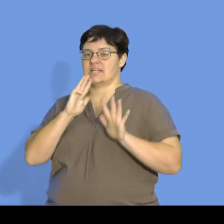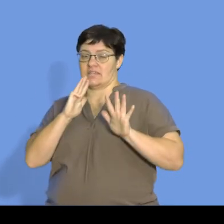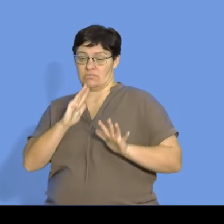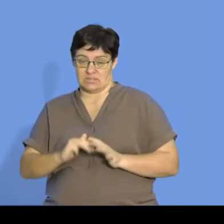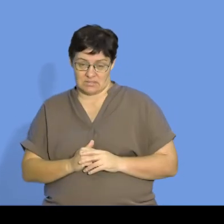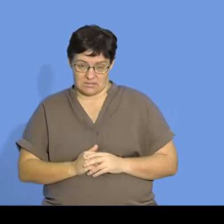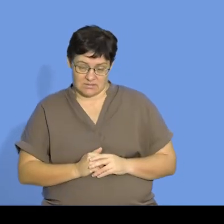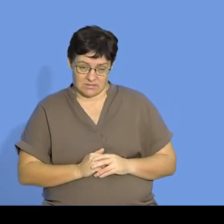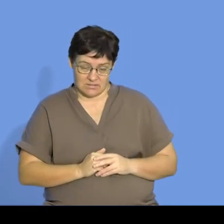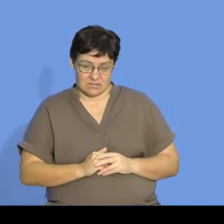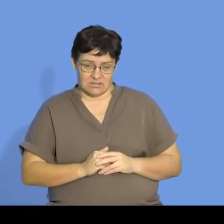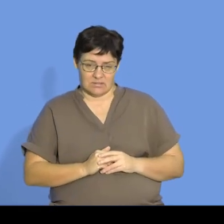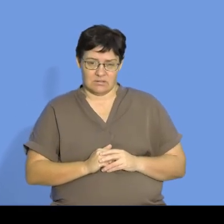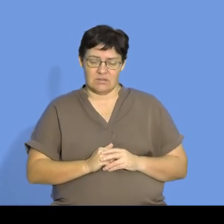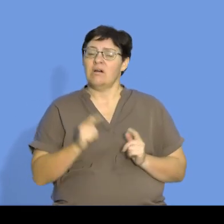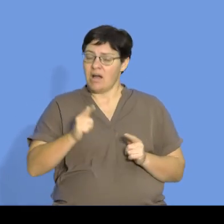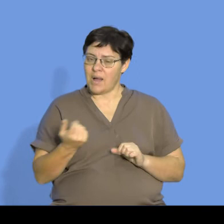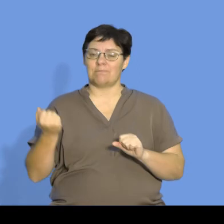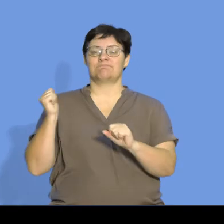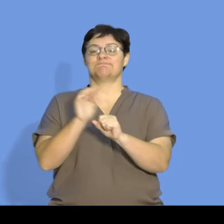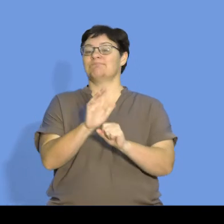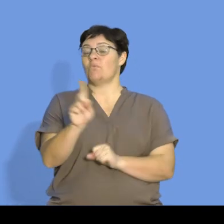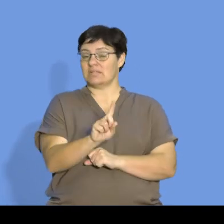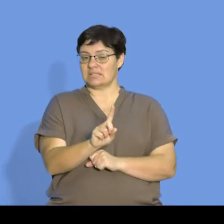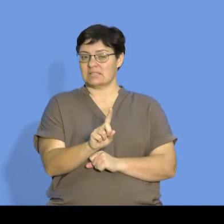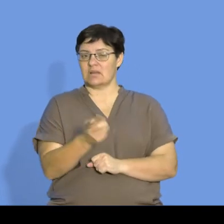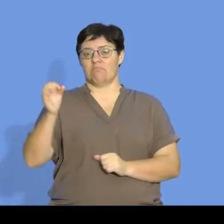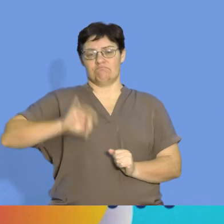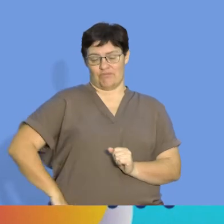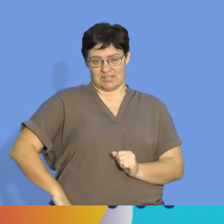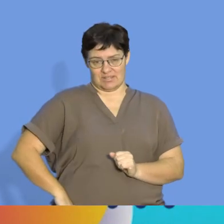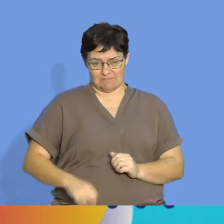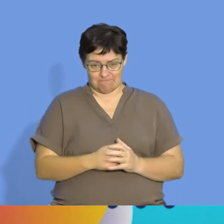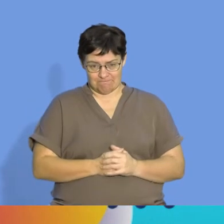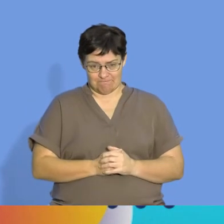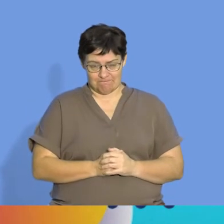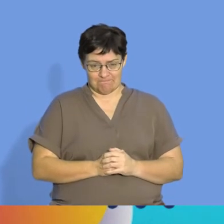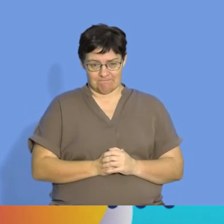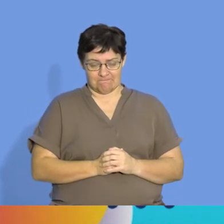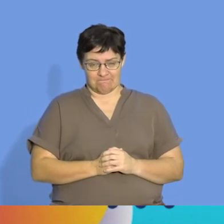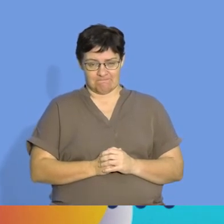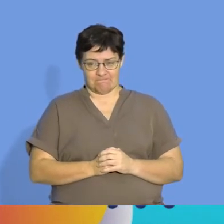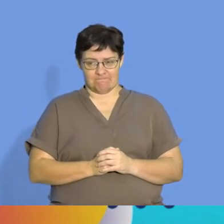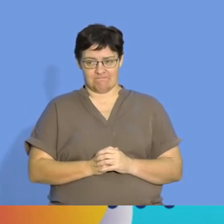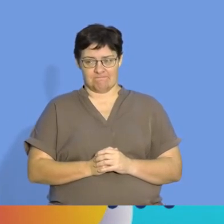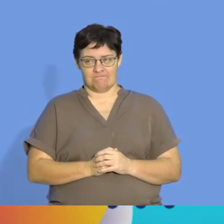9,000 Rand. So obviously this is now impacting on our profits.